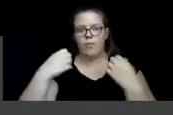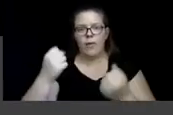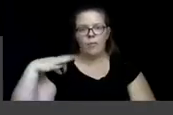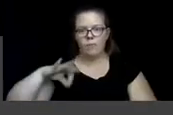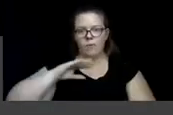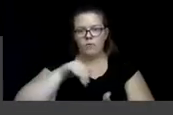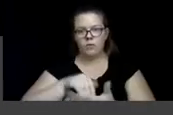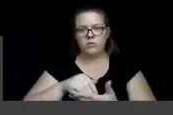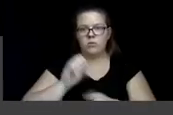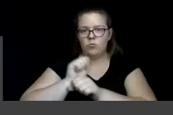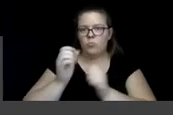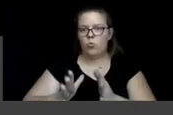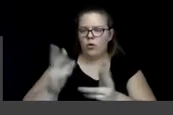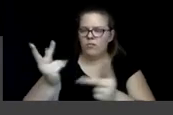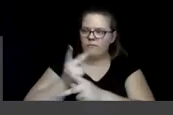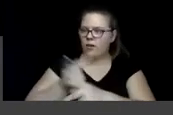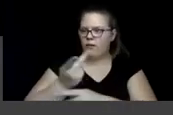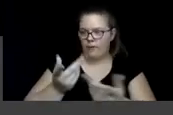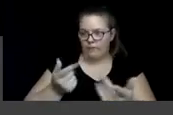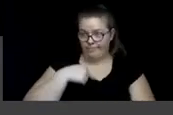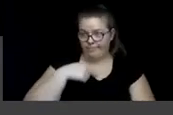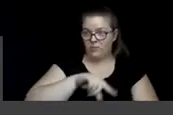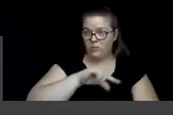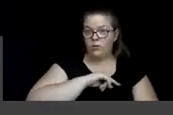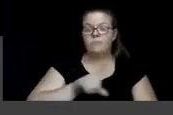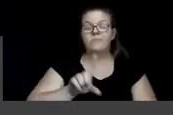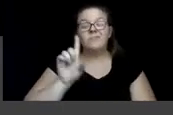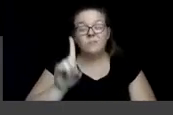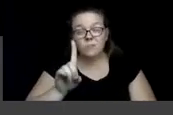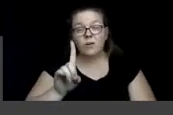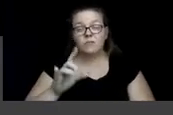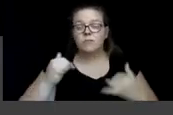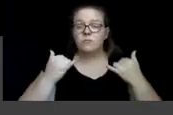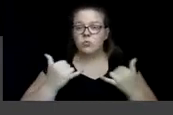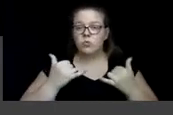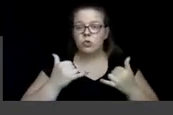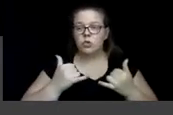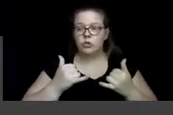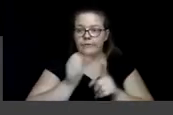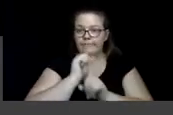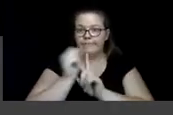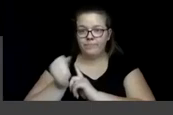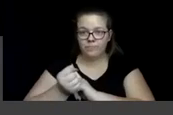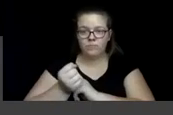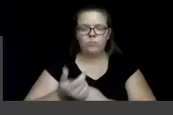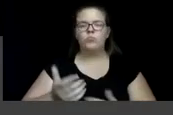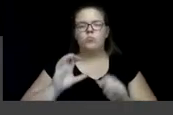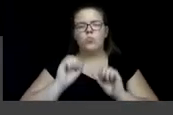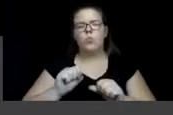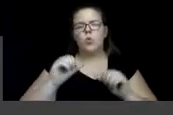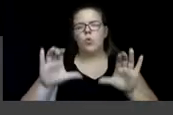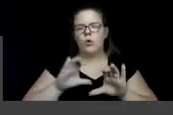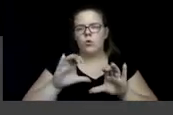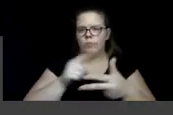and they figure it out. However, under our current environment, you can do these three things. You can